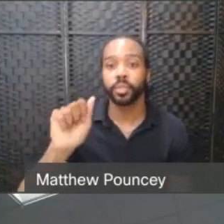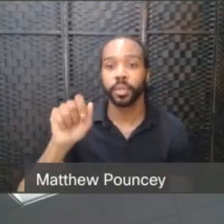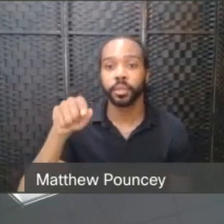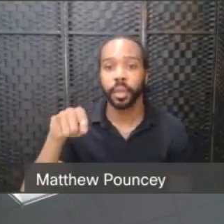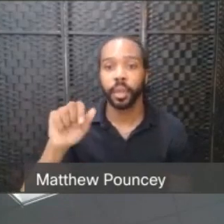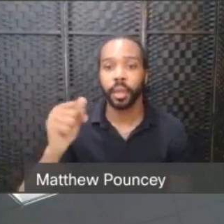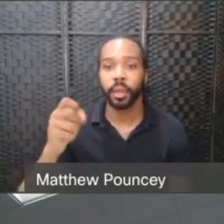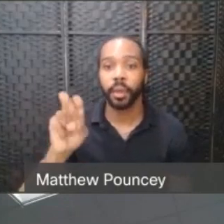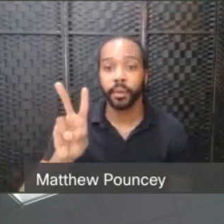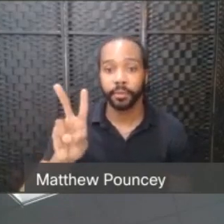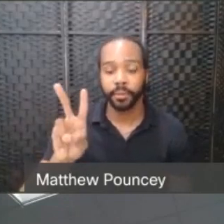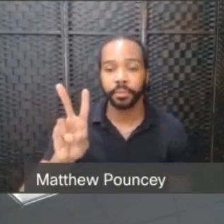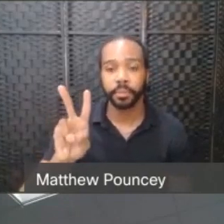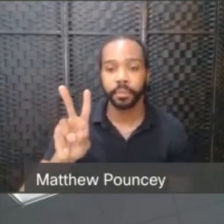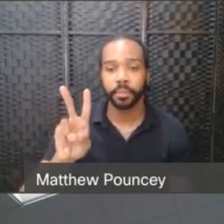OSHA.gov